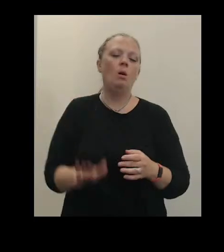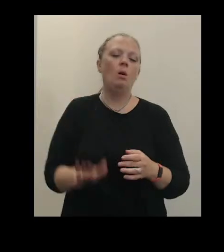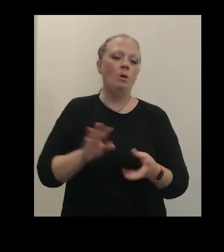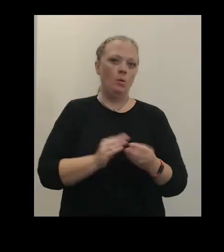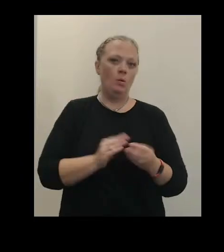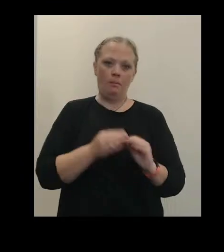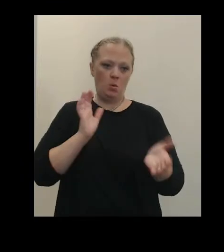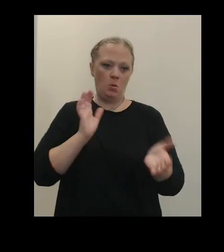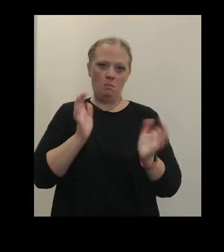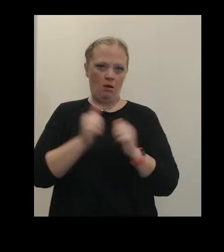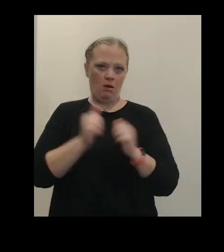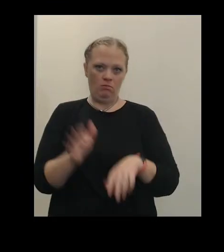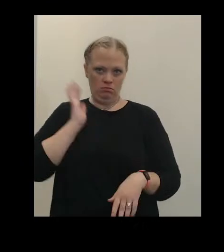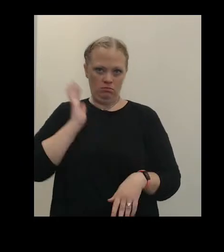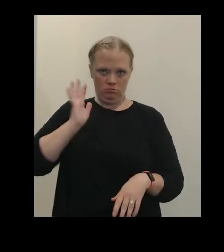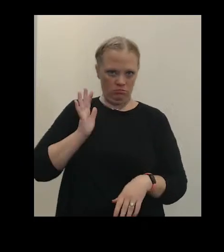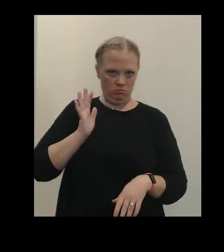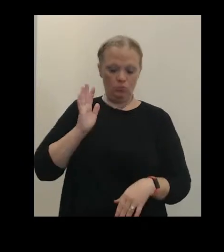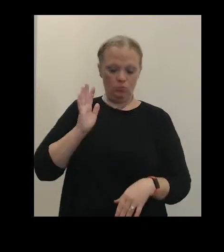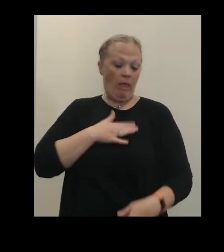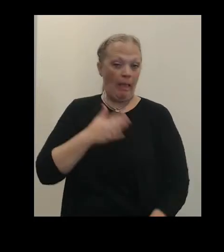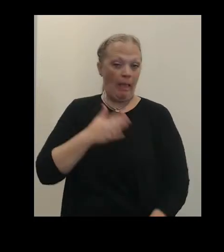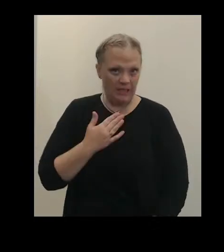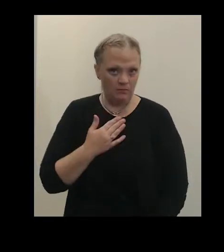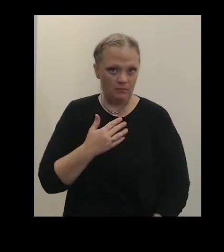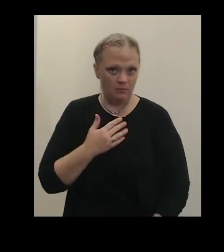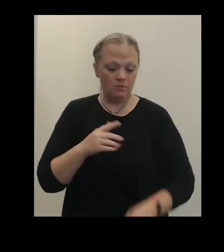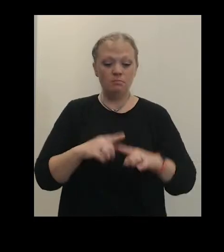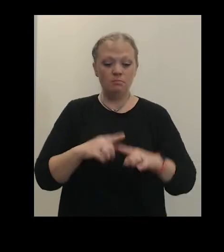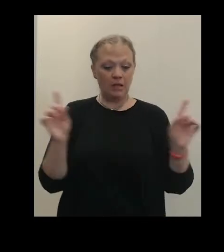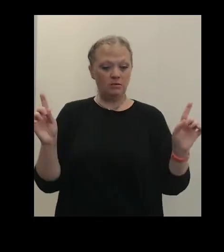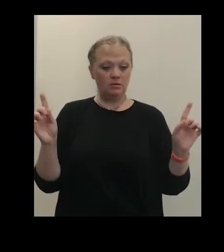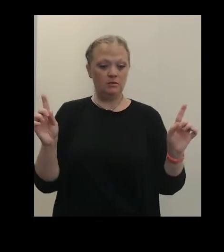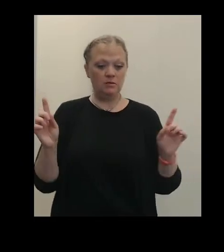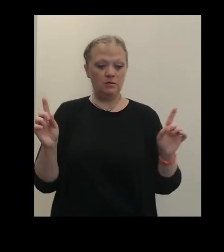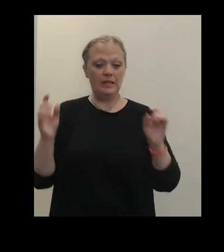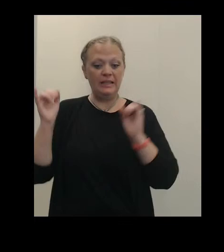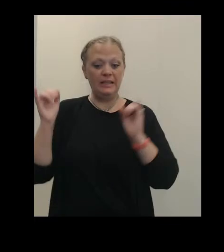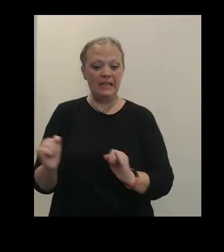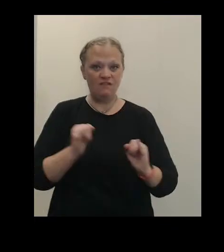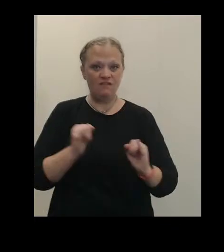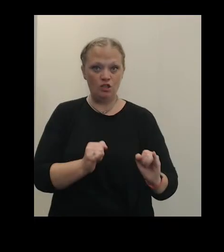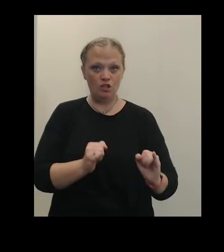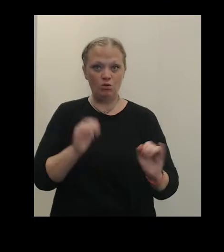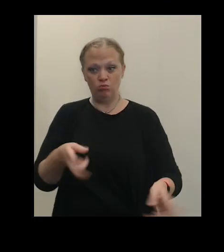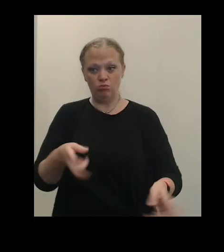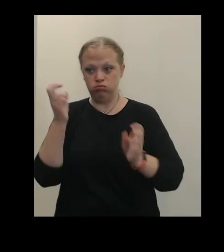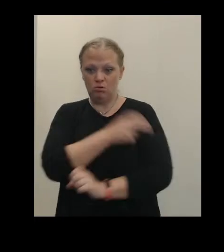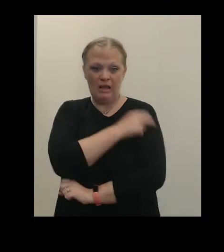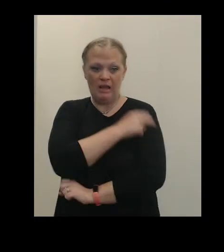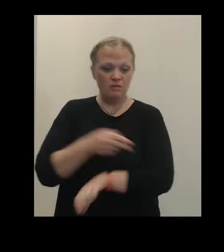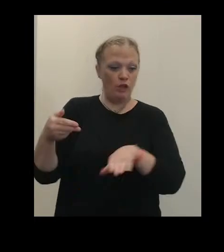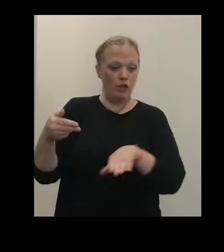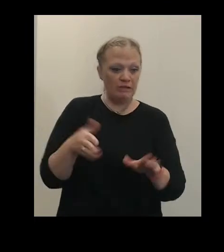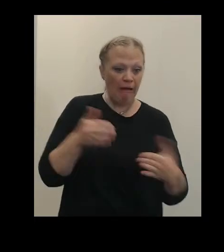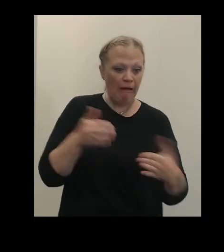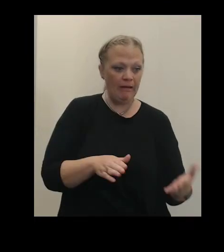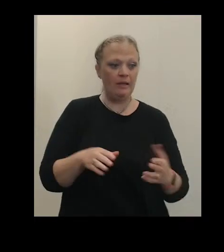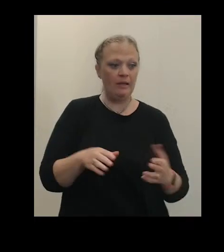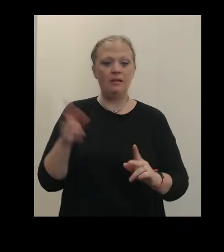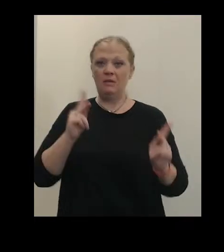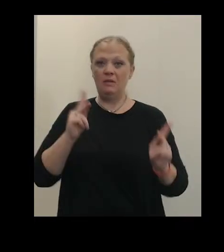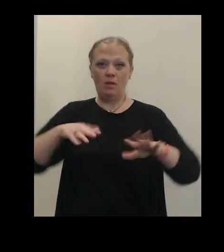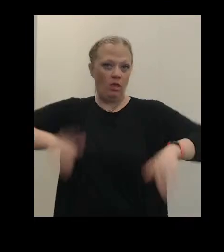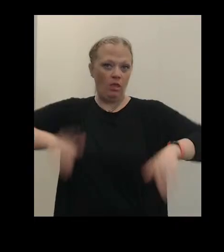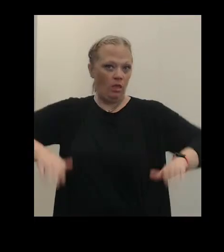what we saw, so we're happy to see that. But individuals that are being hospitalized or dying are individuals who have been